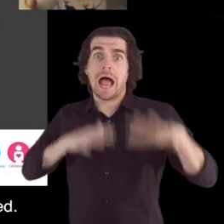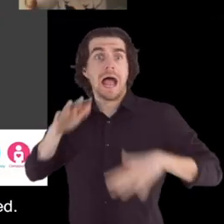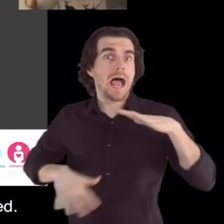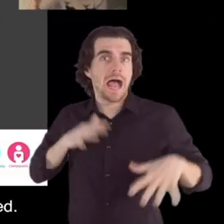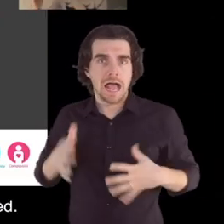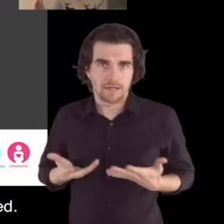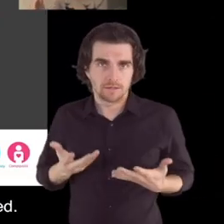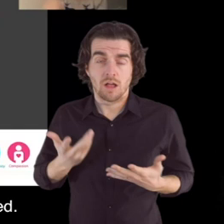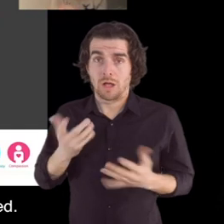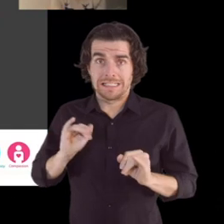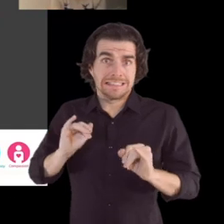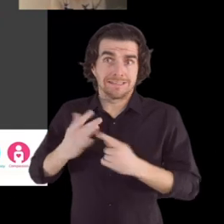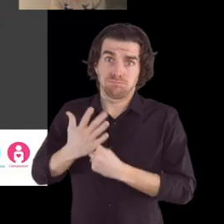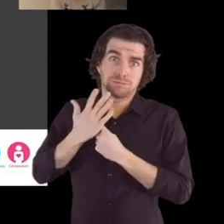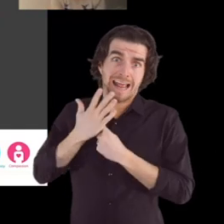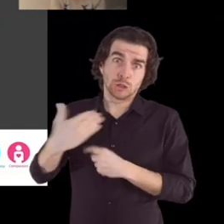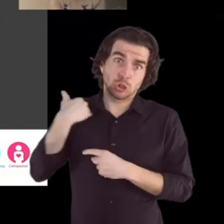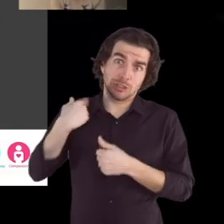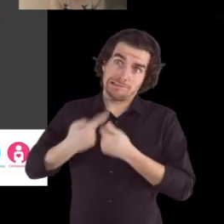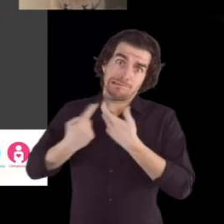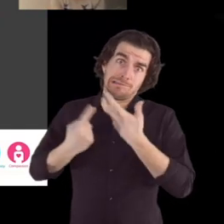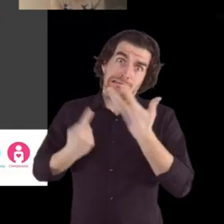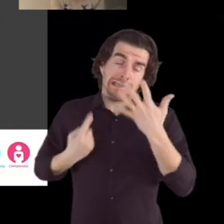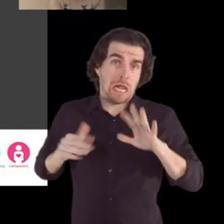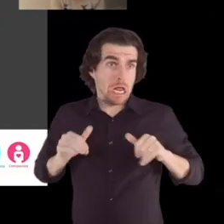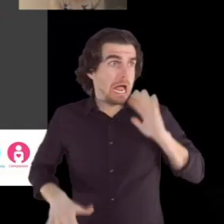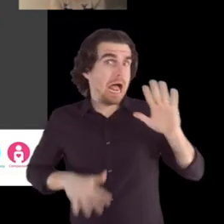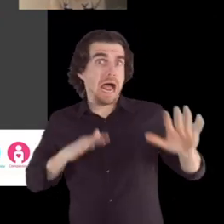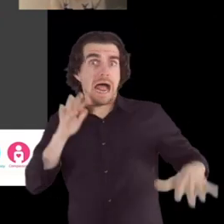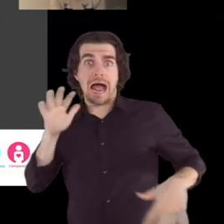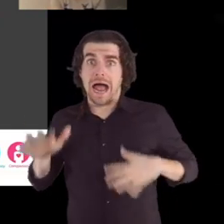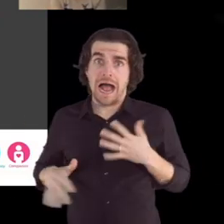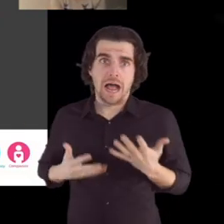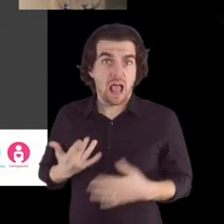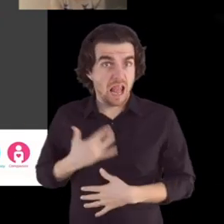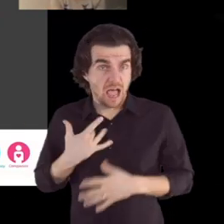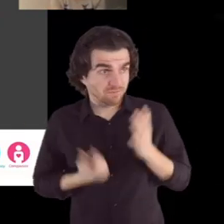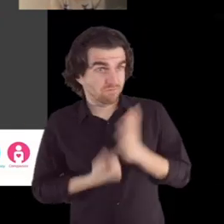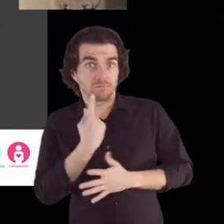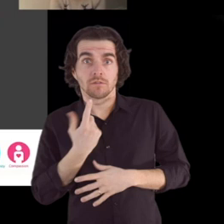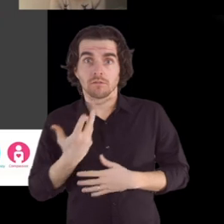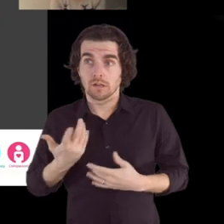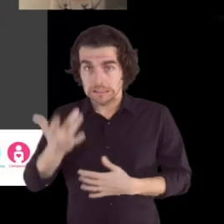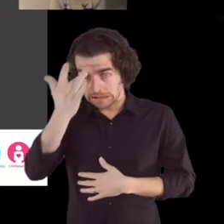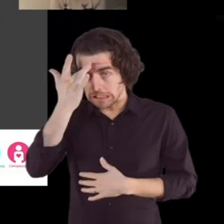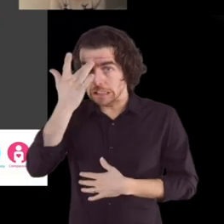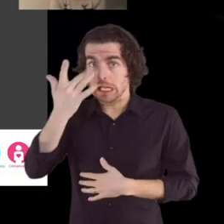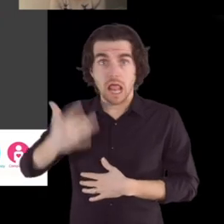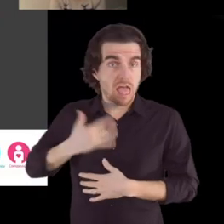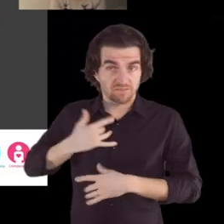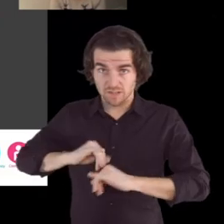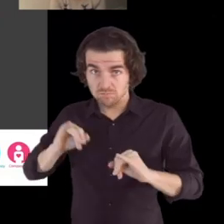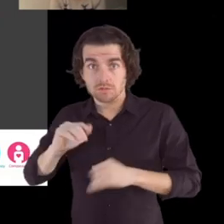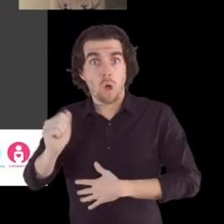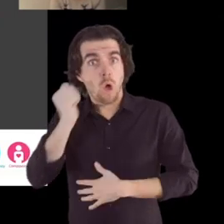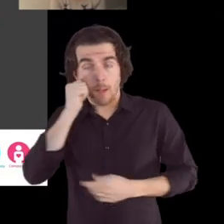scales are kind of skewed. And that pressure can arise from external factors, including life events, illness, living conditions,